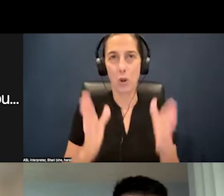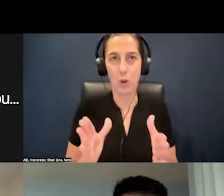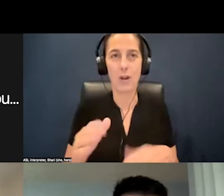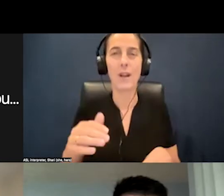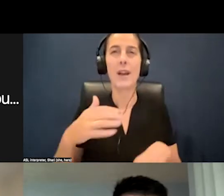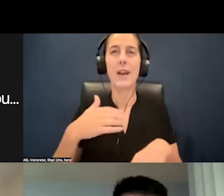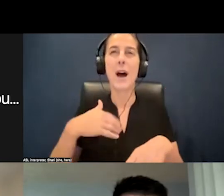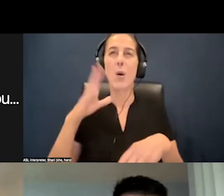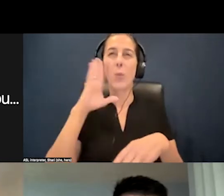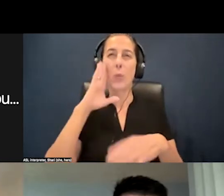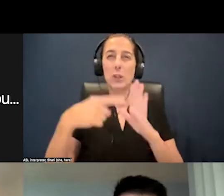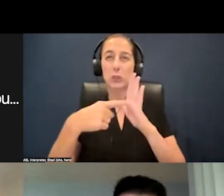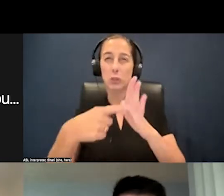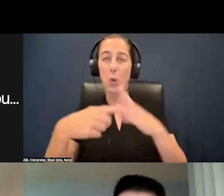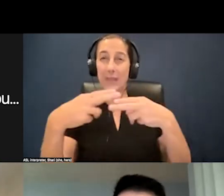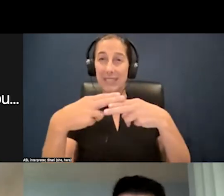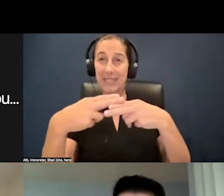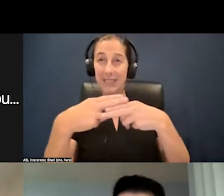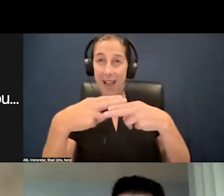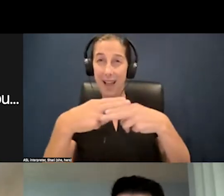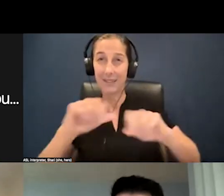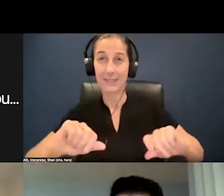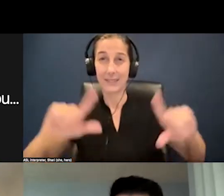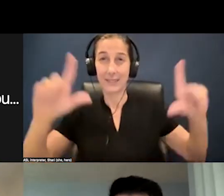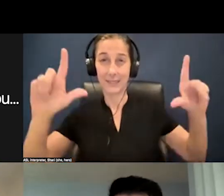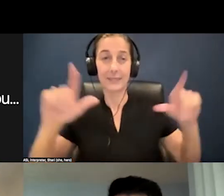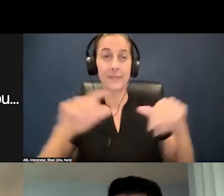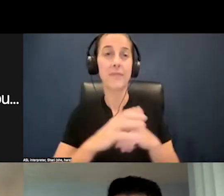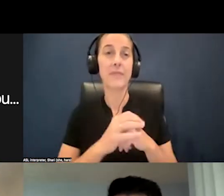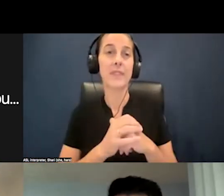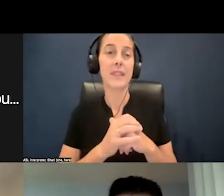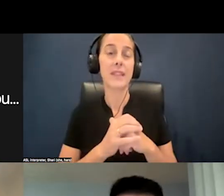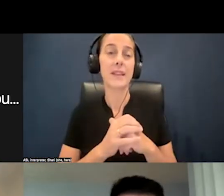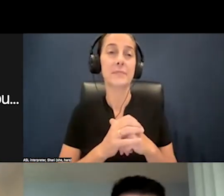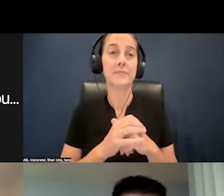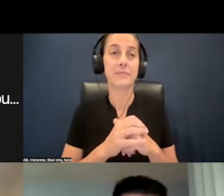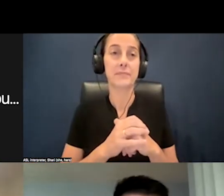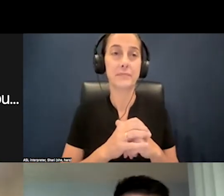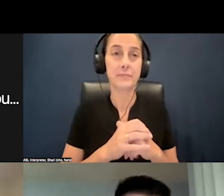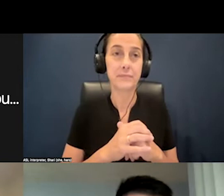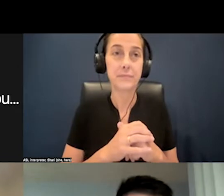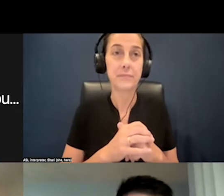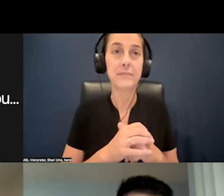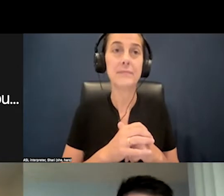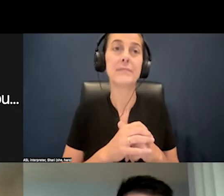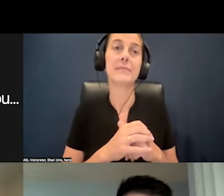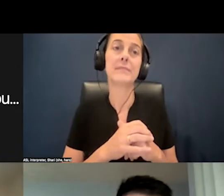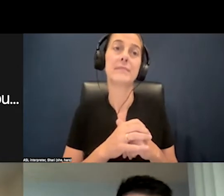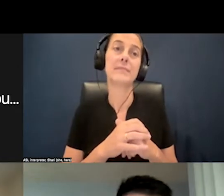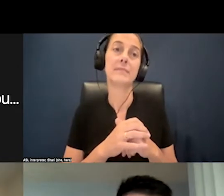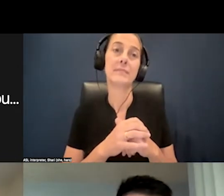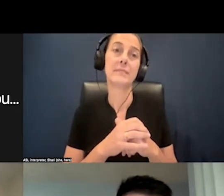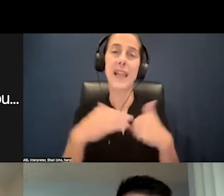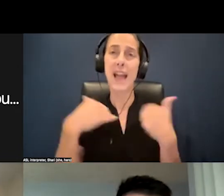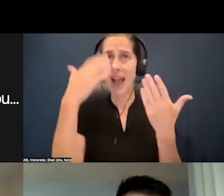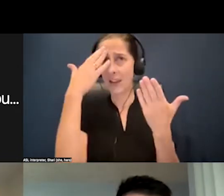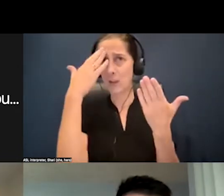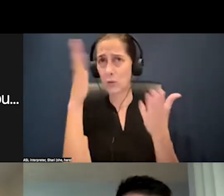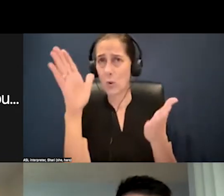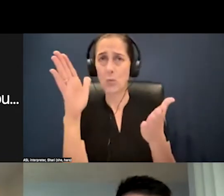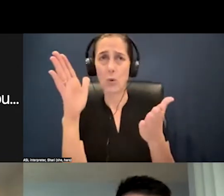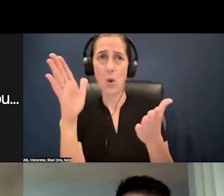are a little bit more context than what that is. As I'm bringing it up, I don't know if I